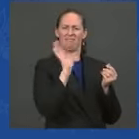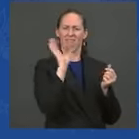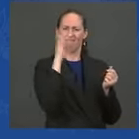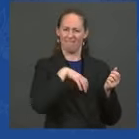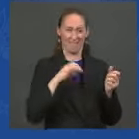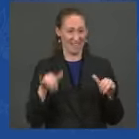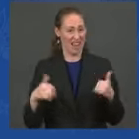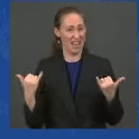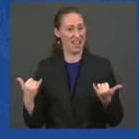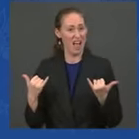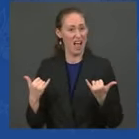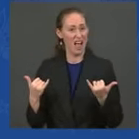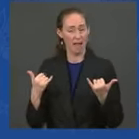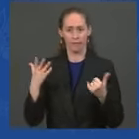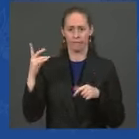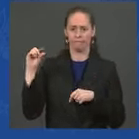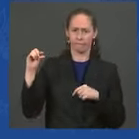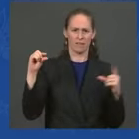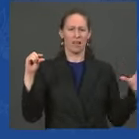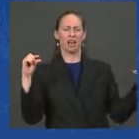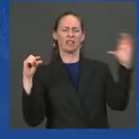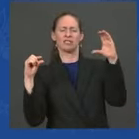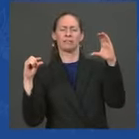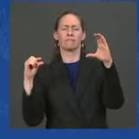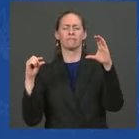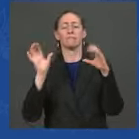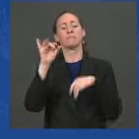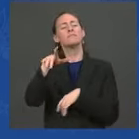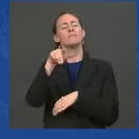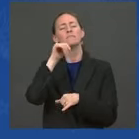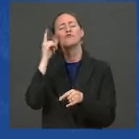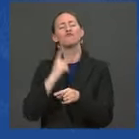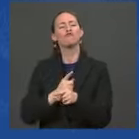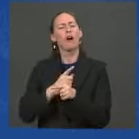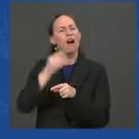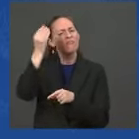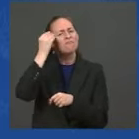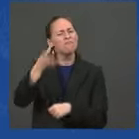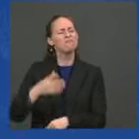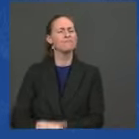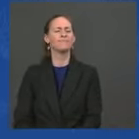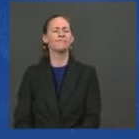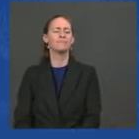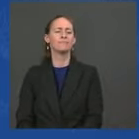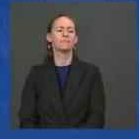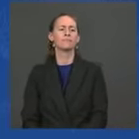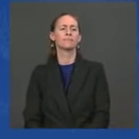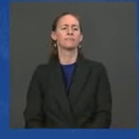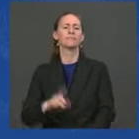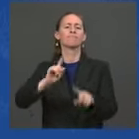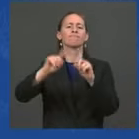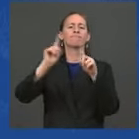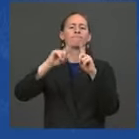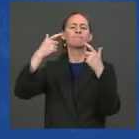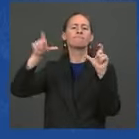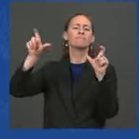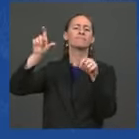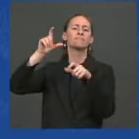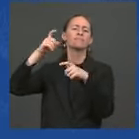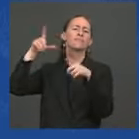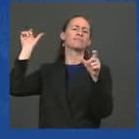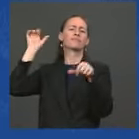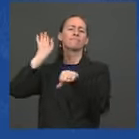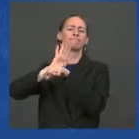right that 55 of our Fortune 400 companies, the largest companies in America, last